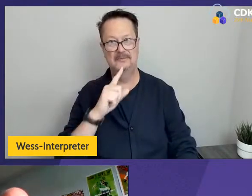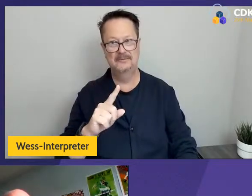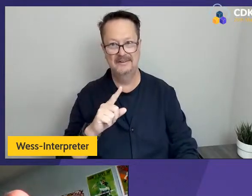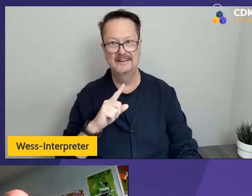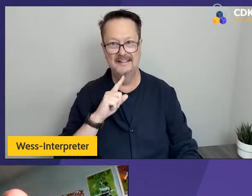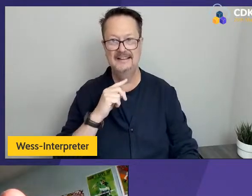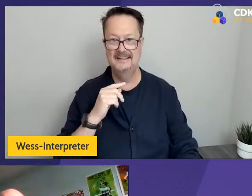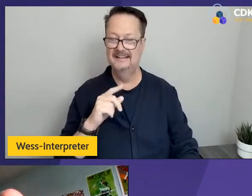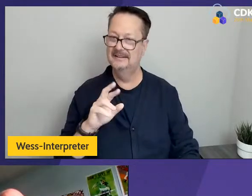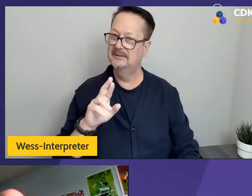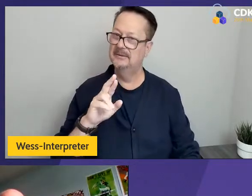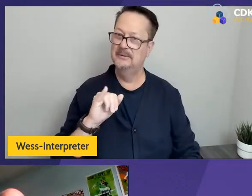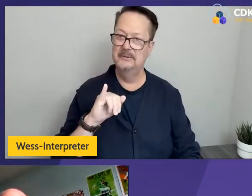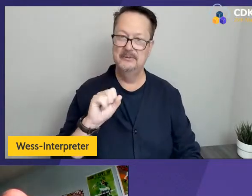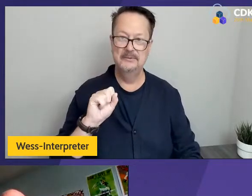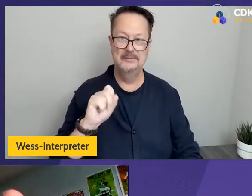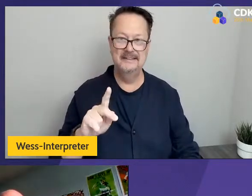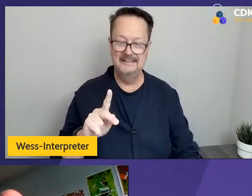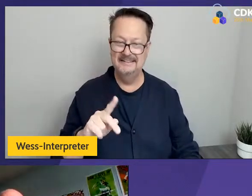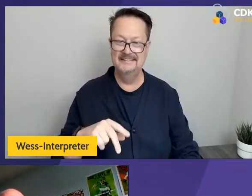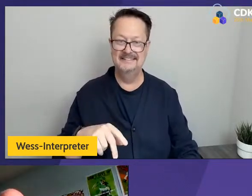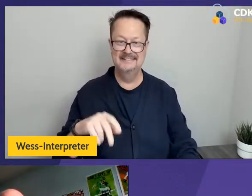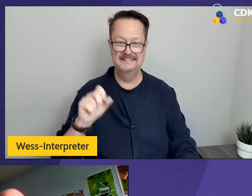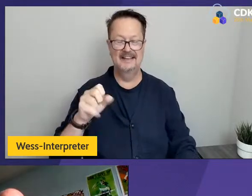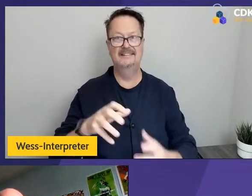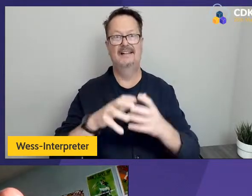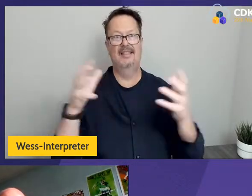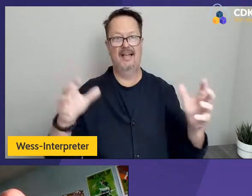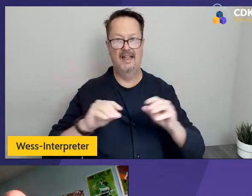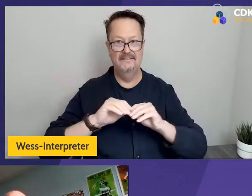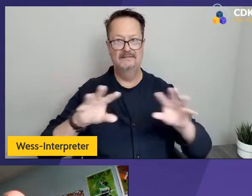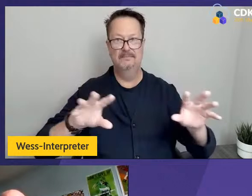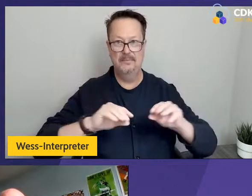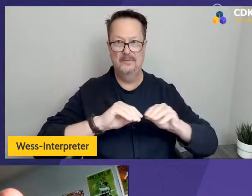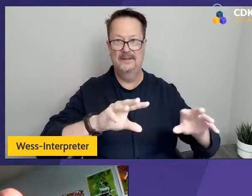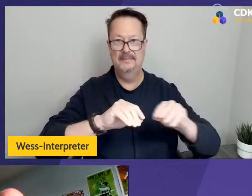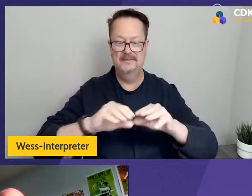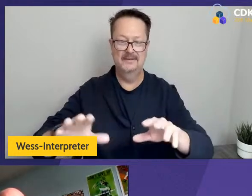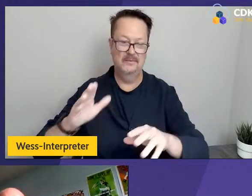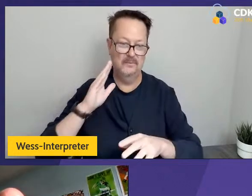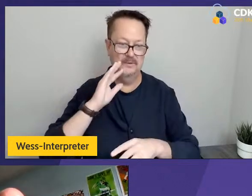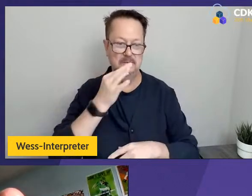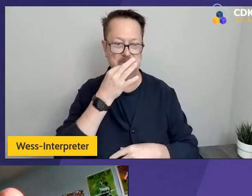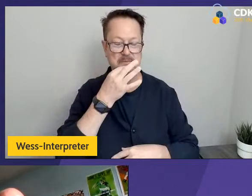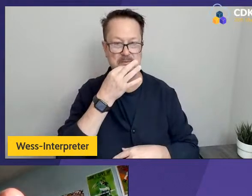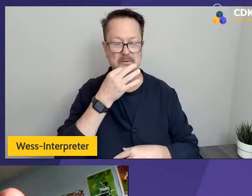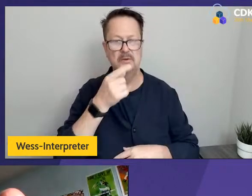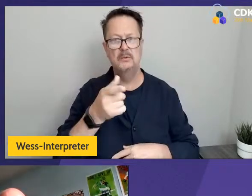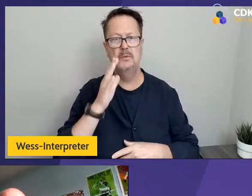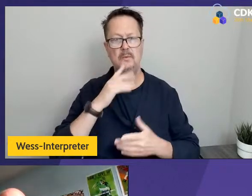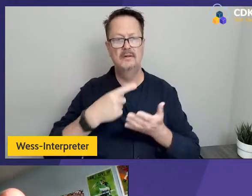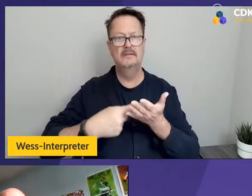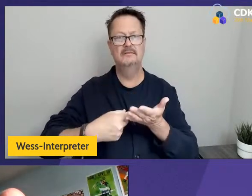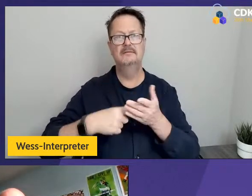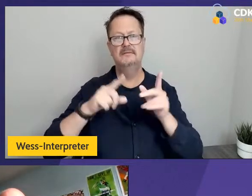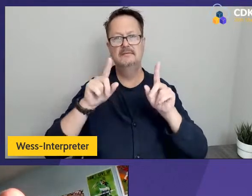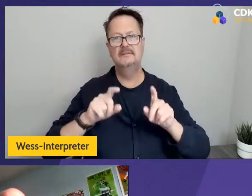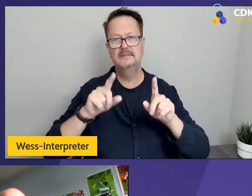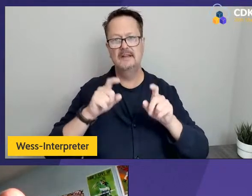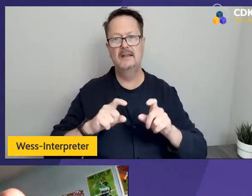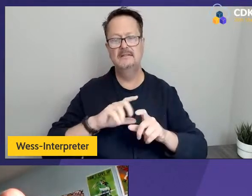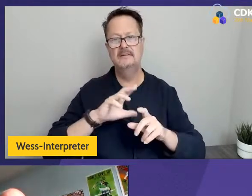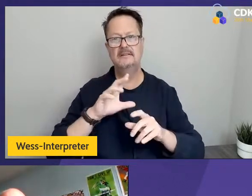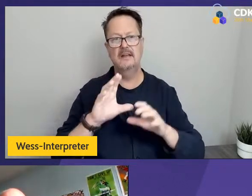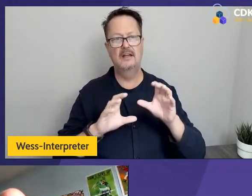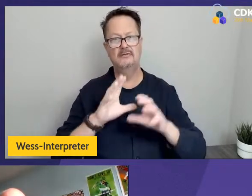out. Oh, yes. Live deployment coming up. Yes, so you're going to talk about testing constructs in the